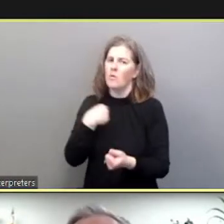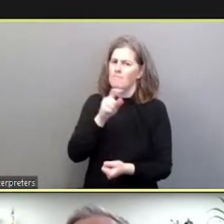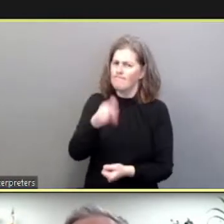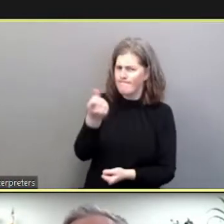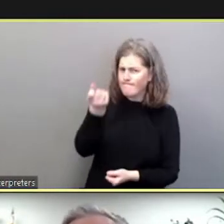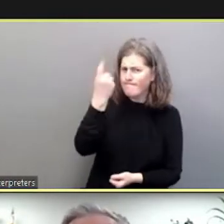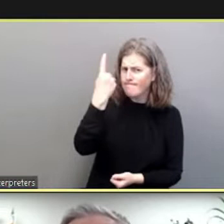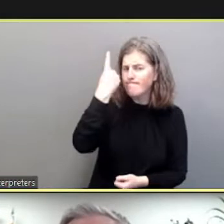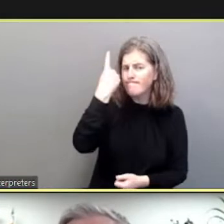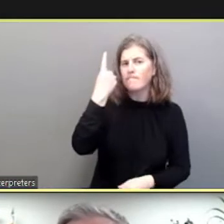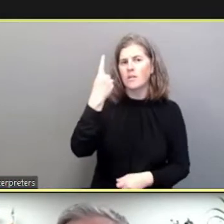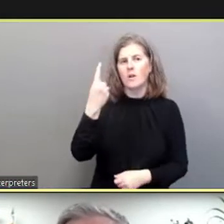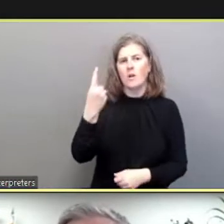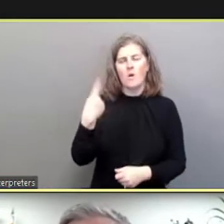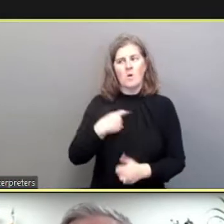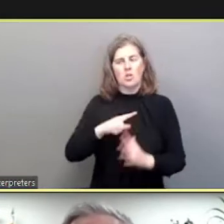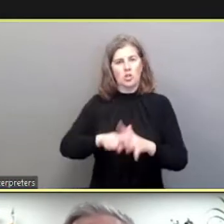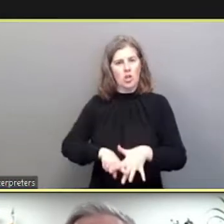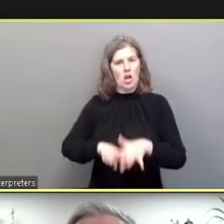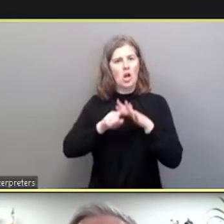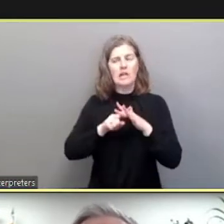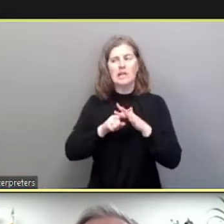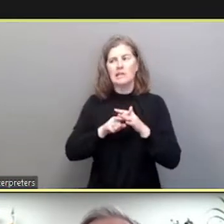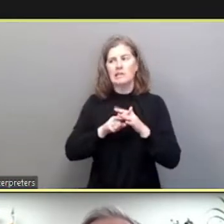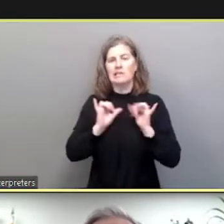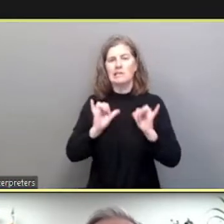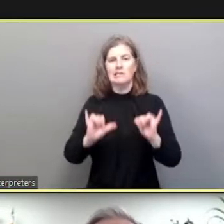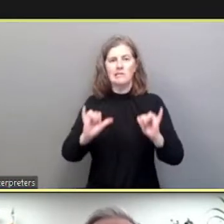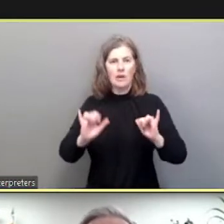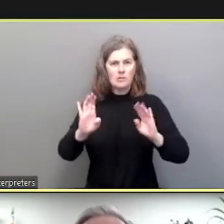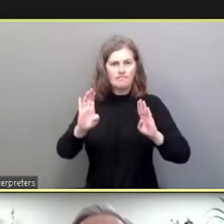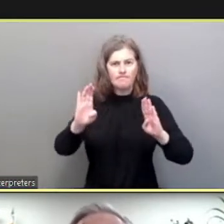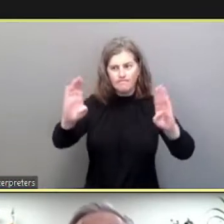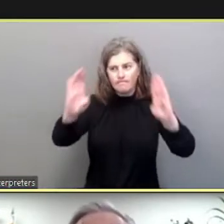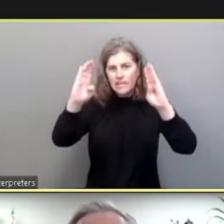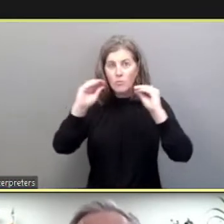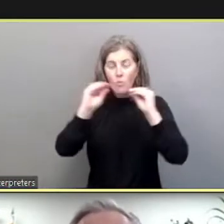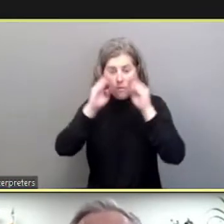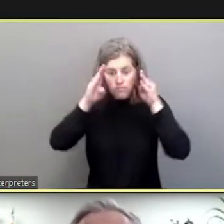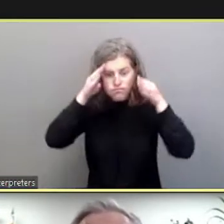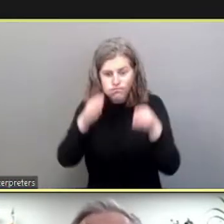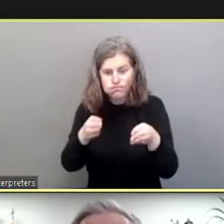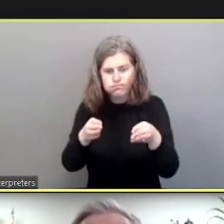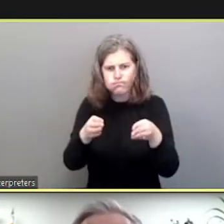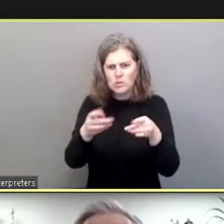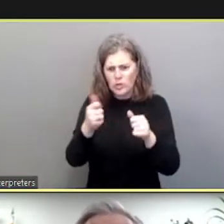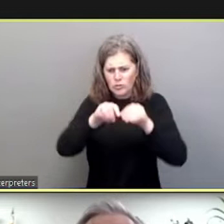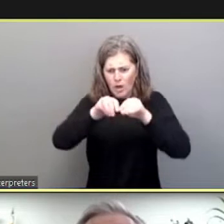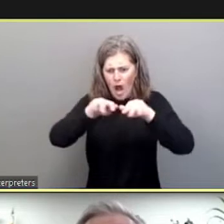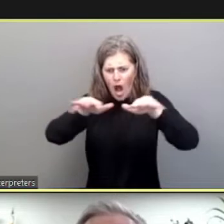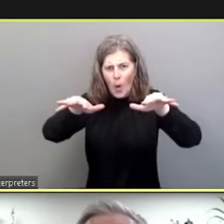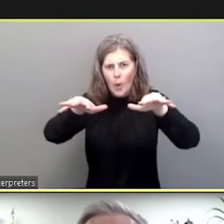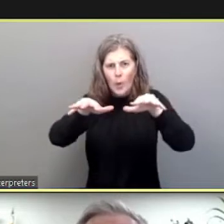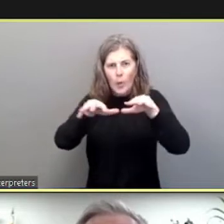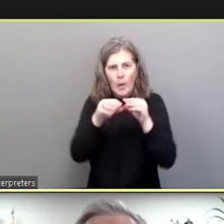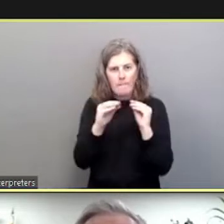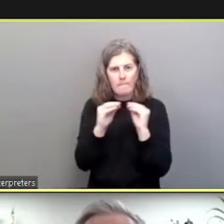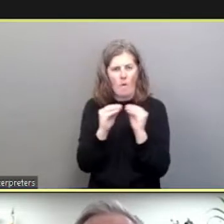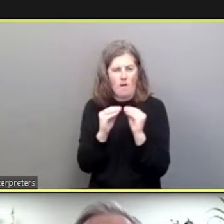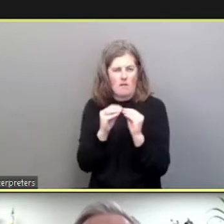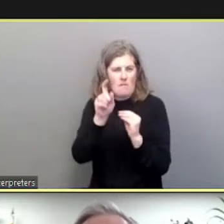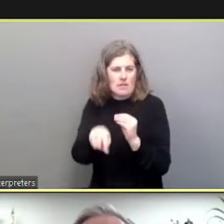we're entering in a phase where we're going to have to pay even more attention to COVID and trying to stop the spread as we are now.